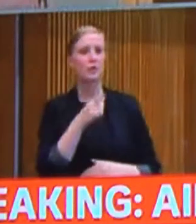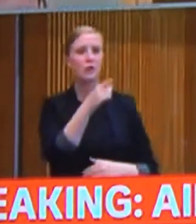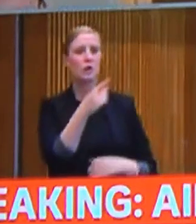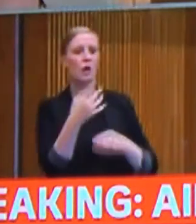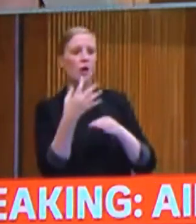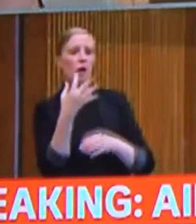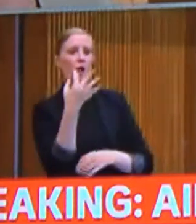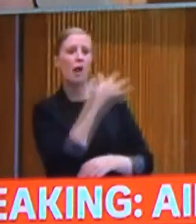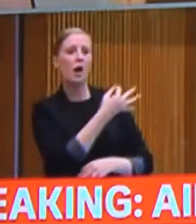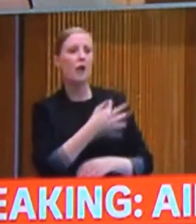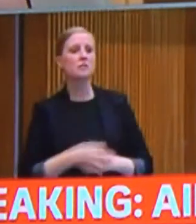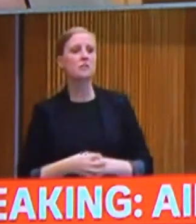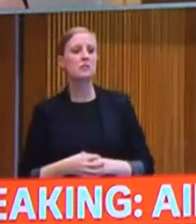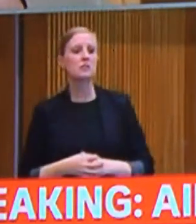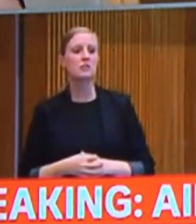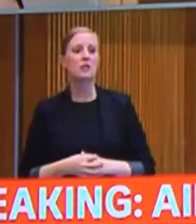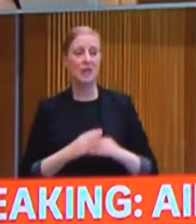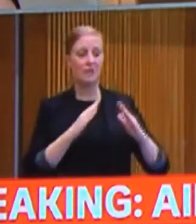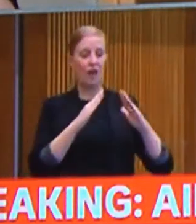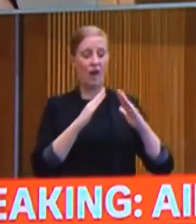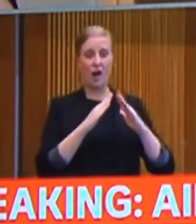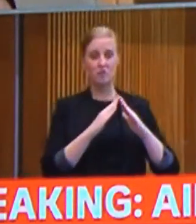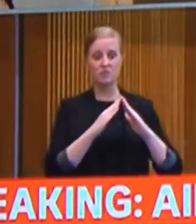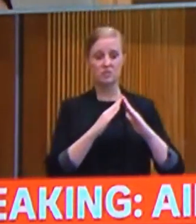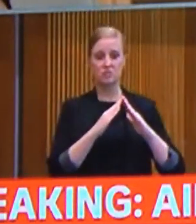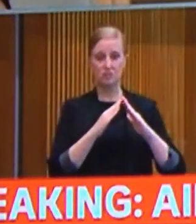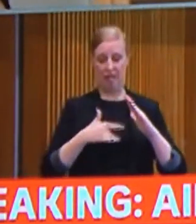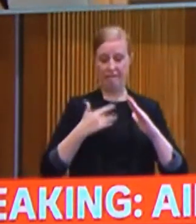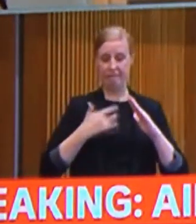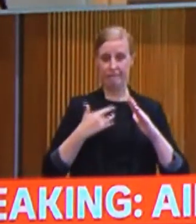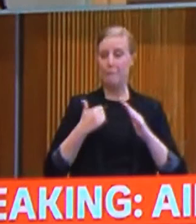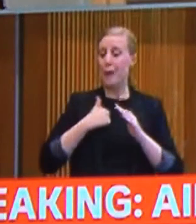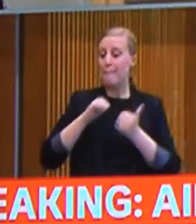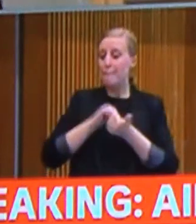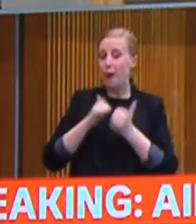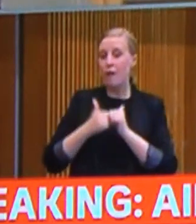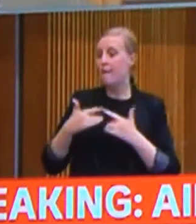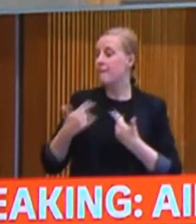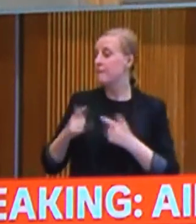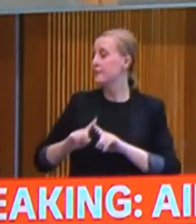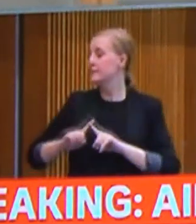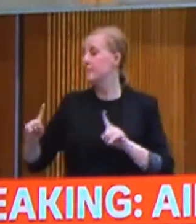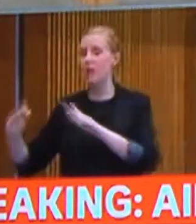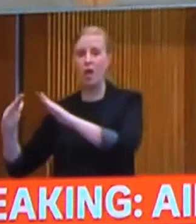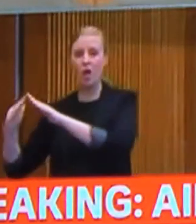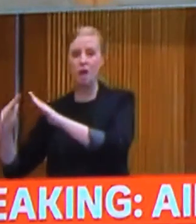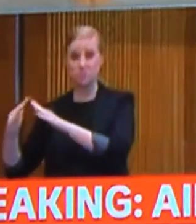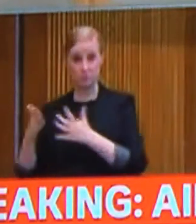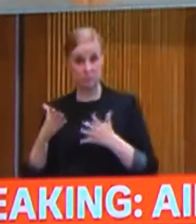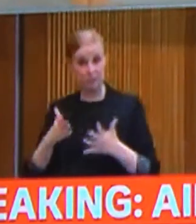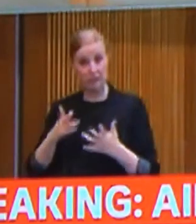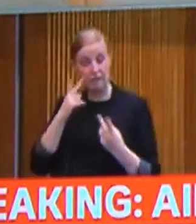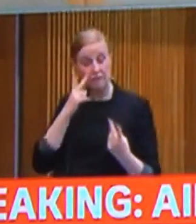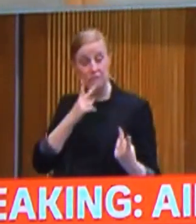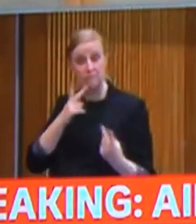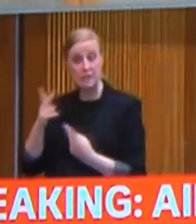say there's someone who lives in one house and there's someone who lives in another, but they are in a couple, would they be just on medical advice, would they be allowed